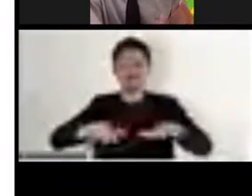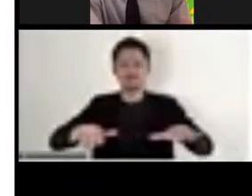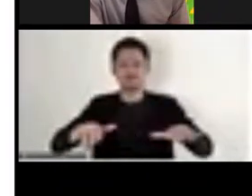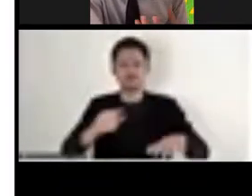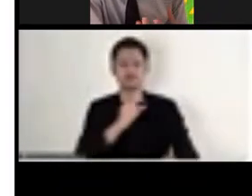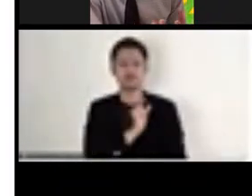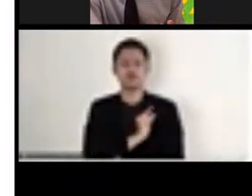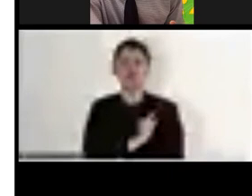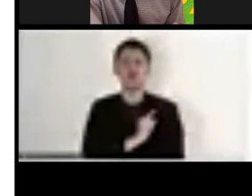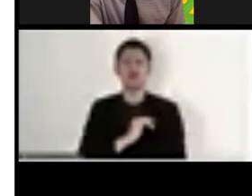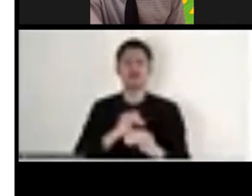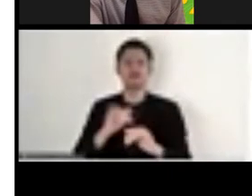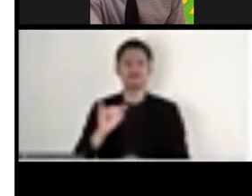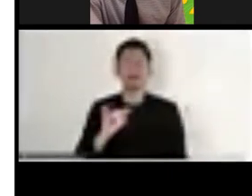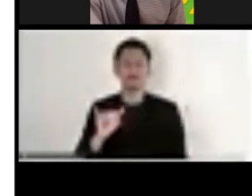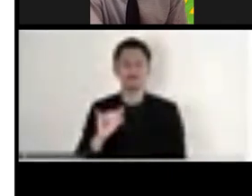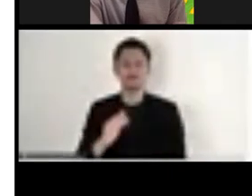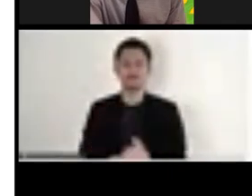Journey home